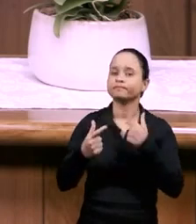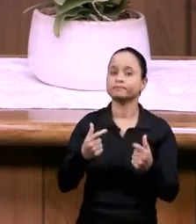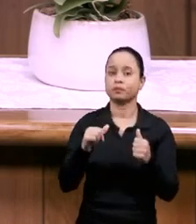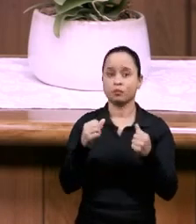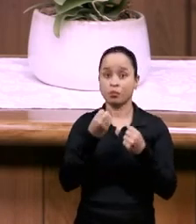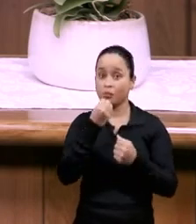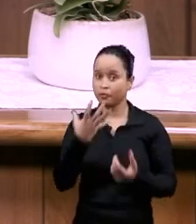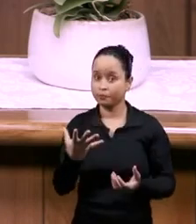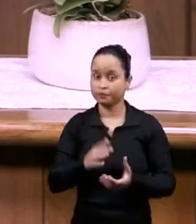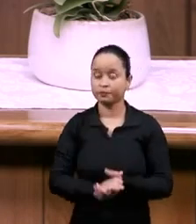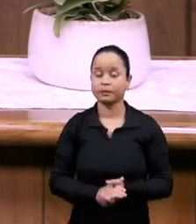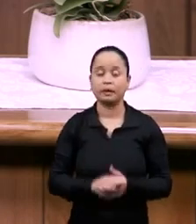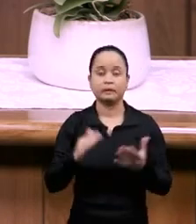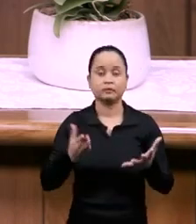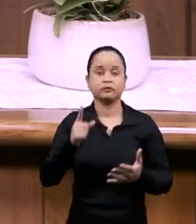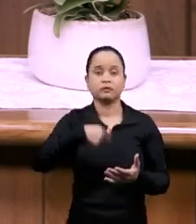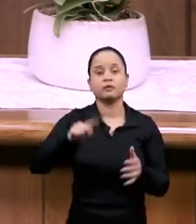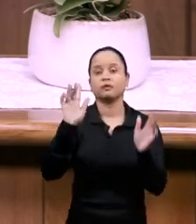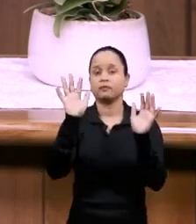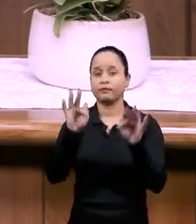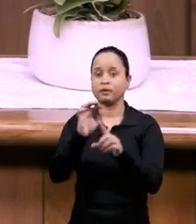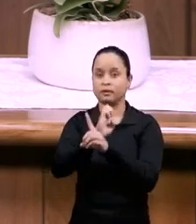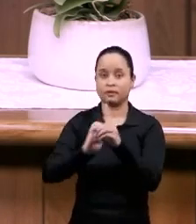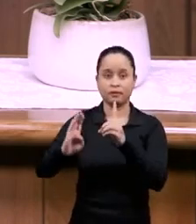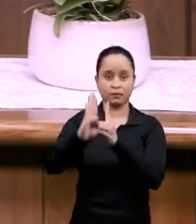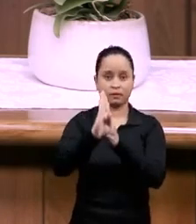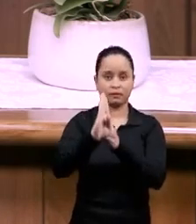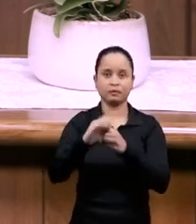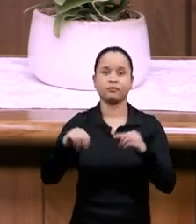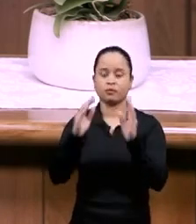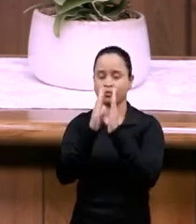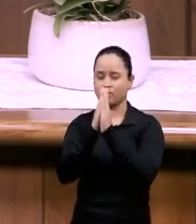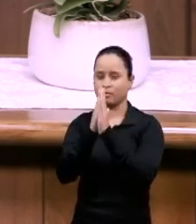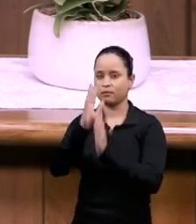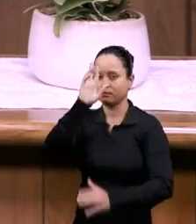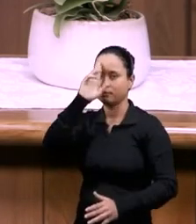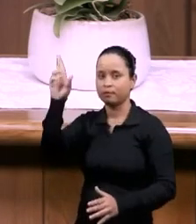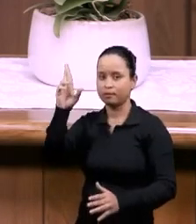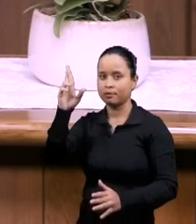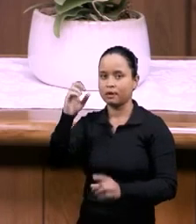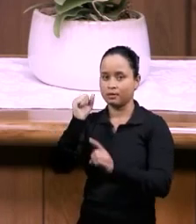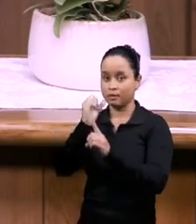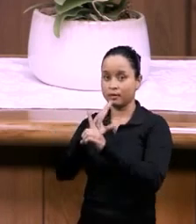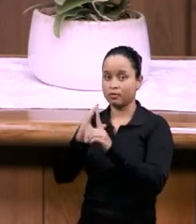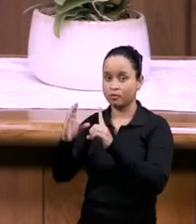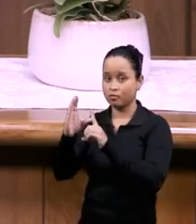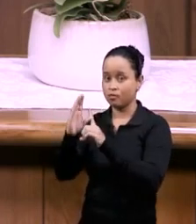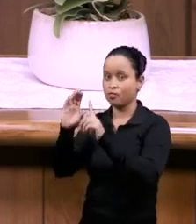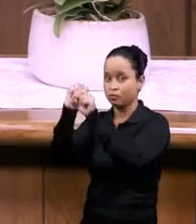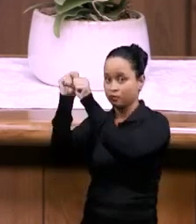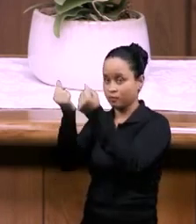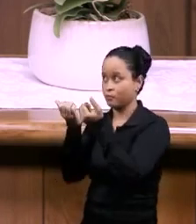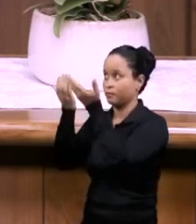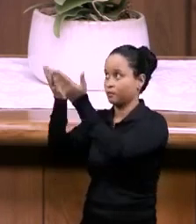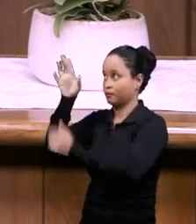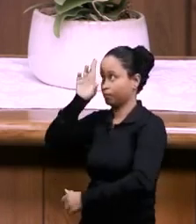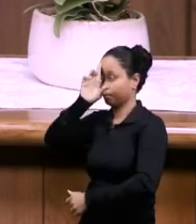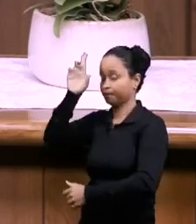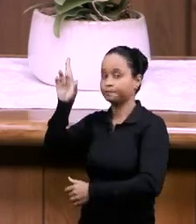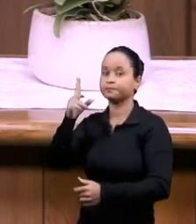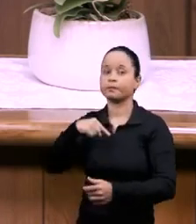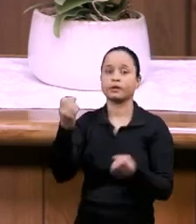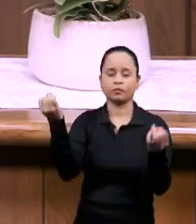desire. And so we're arriving to the end of our Sunday Bible school. Let's pray to the Lord, put before the altar of the Lord the service of this